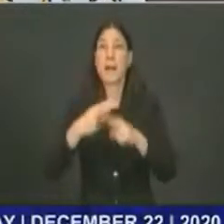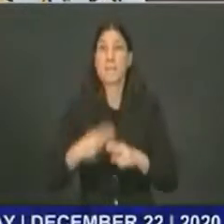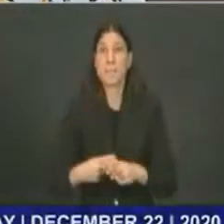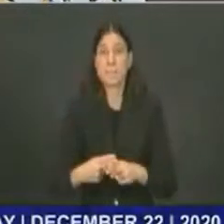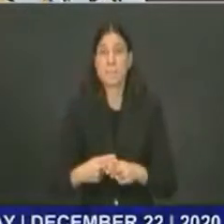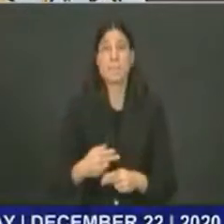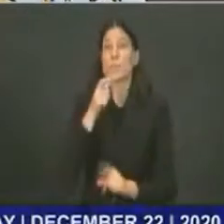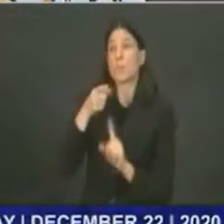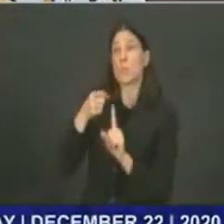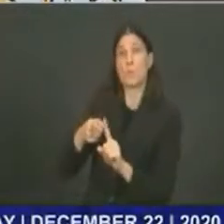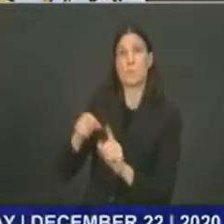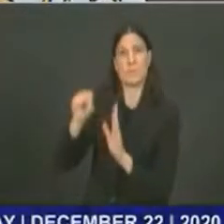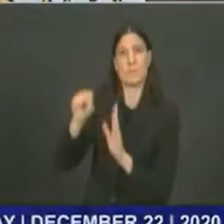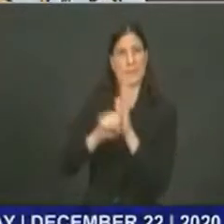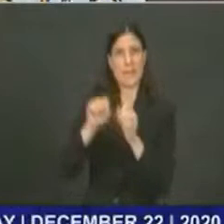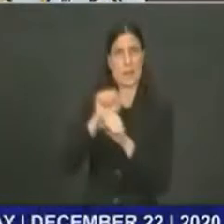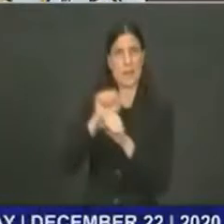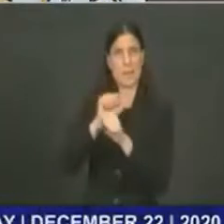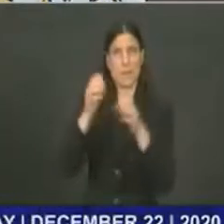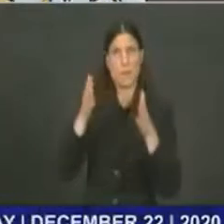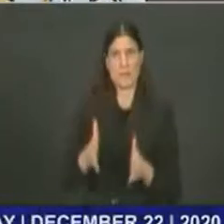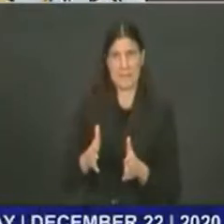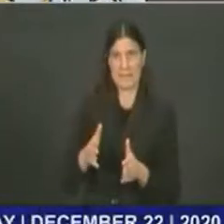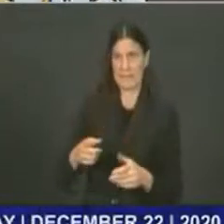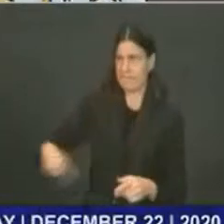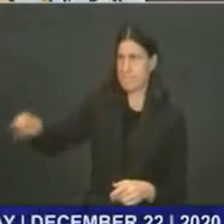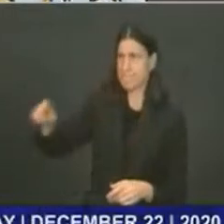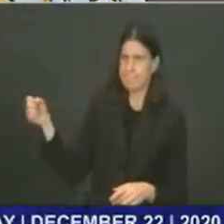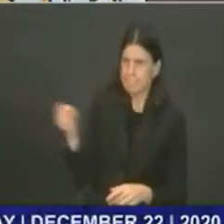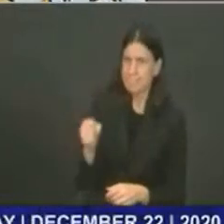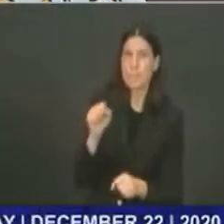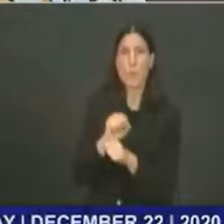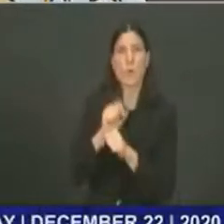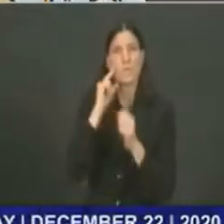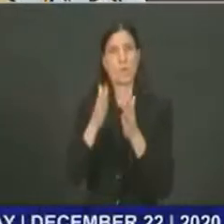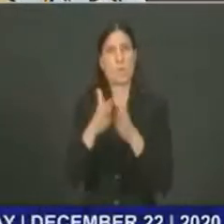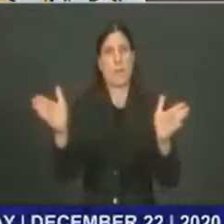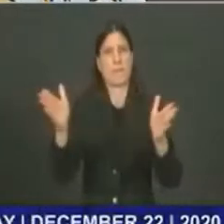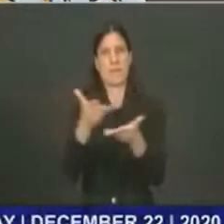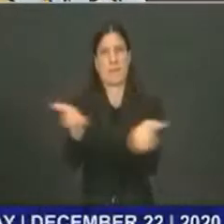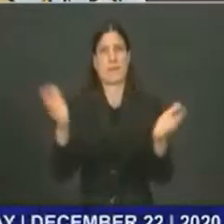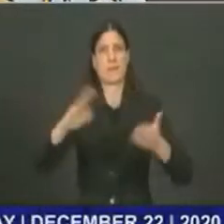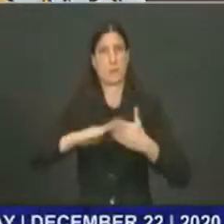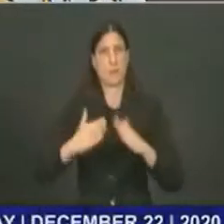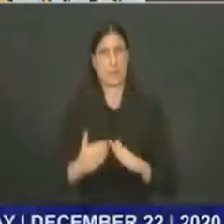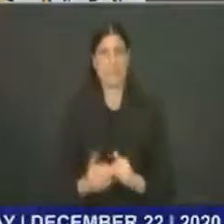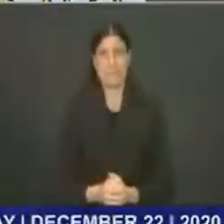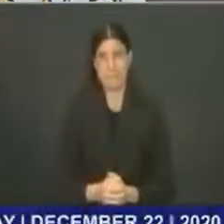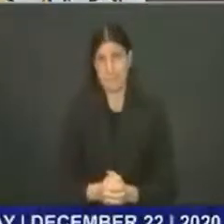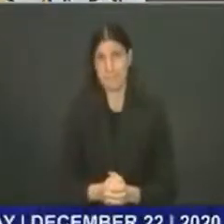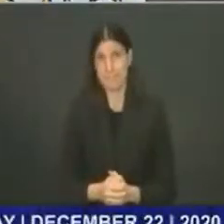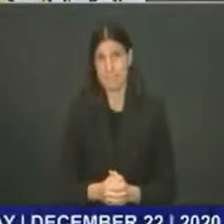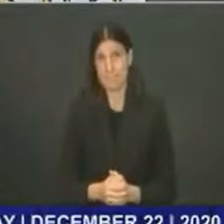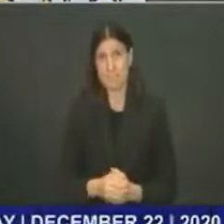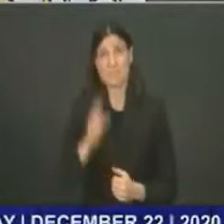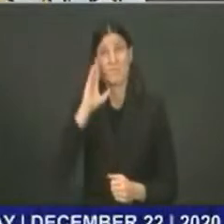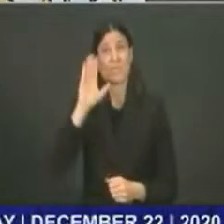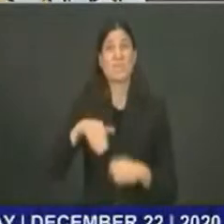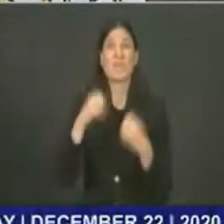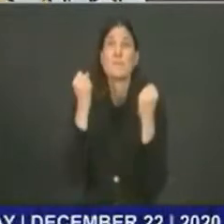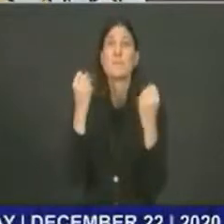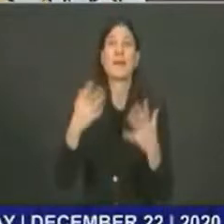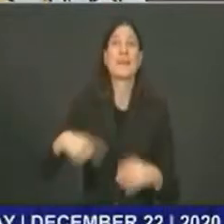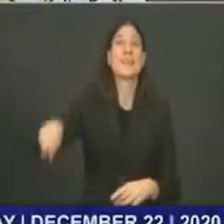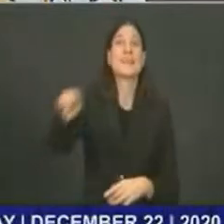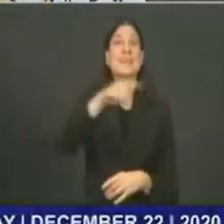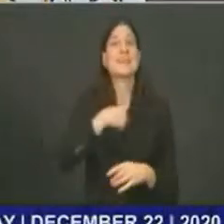employees who've had to step up since March. Public employees don't always, you don't know their name,